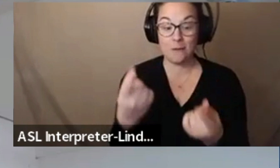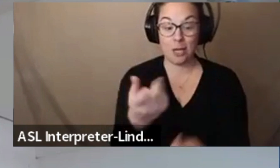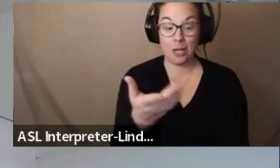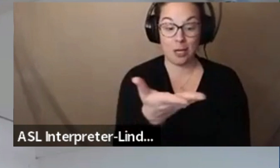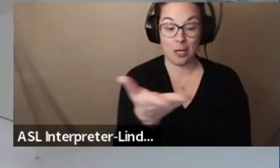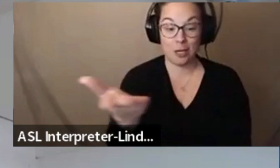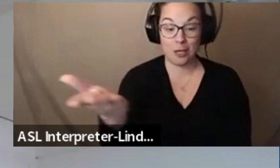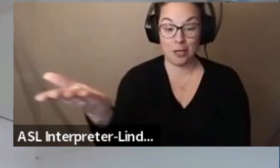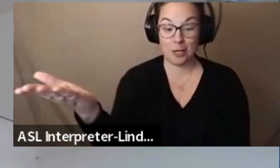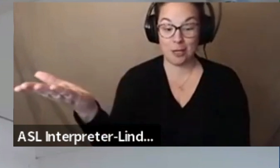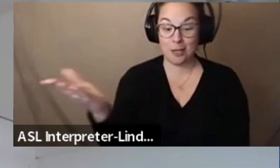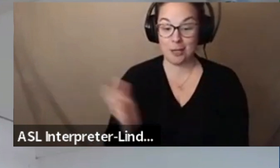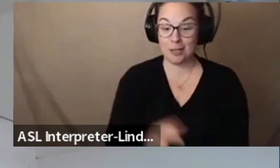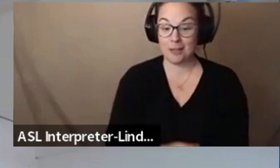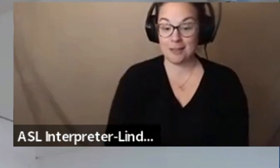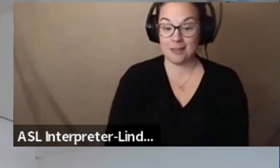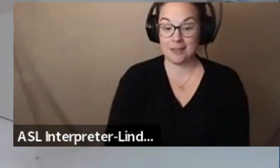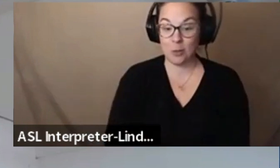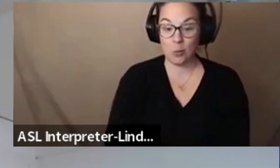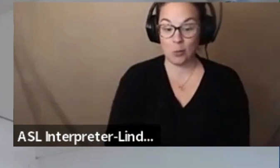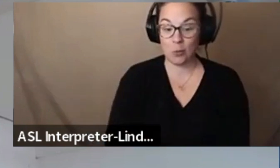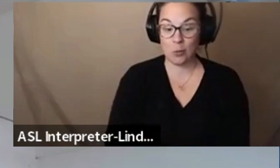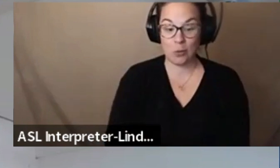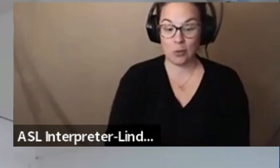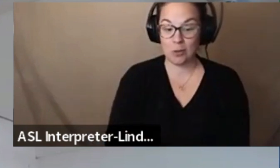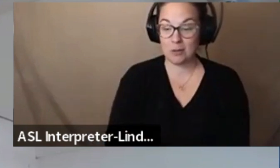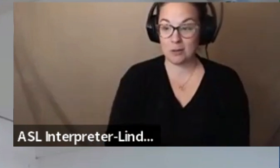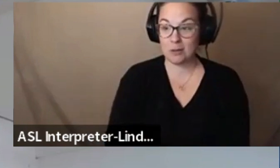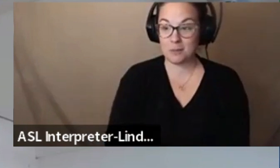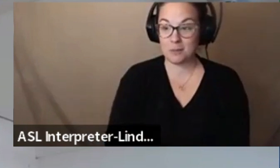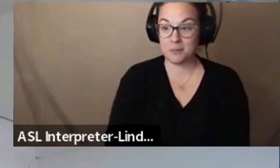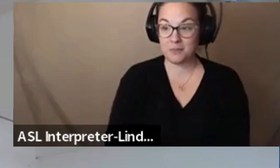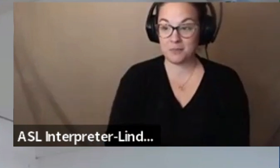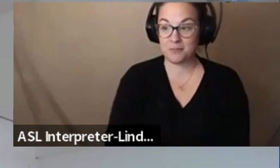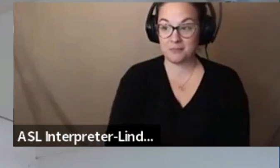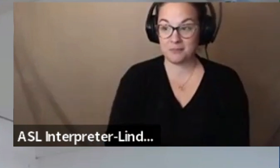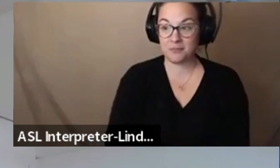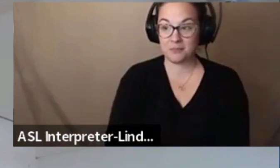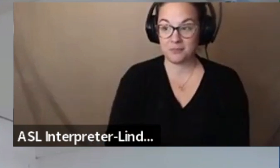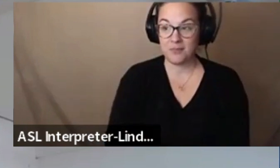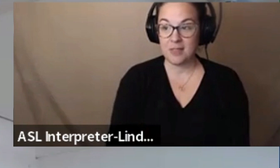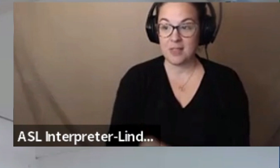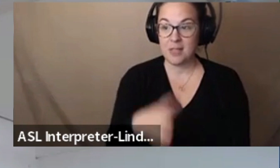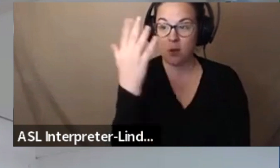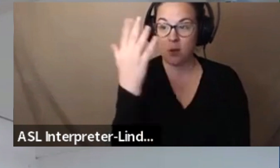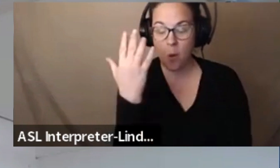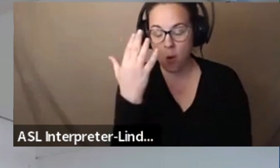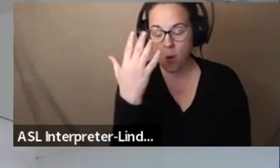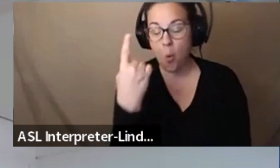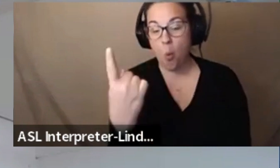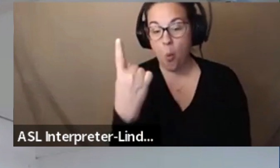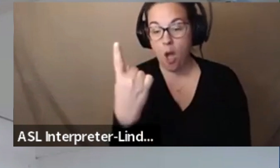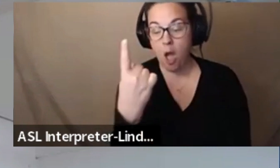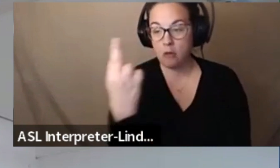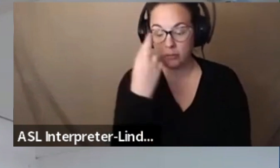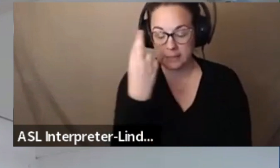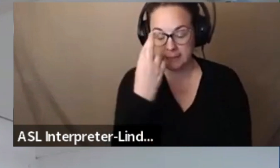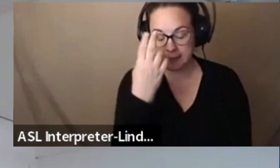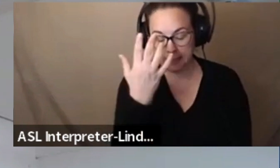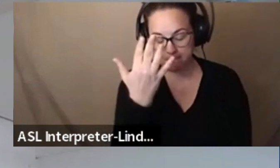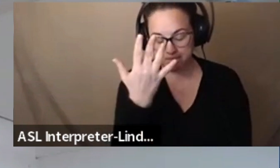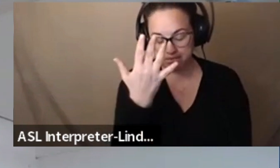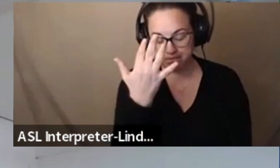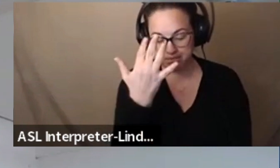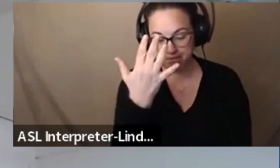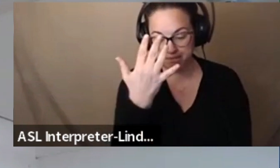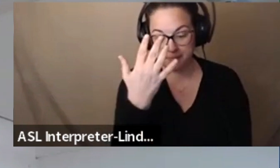mean, it's a similar narrative to the fact that one of the reasons with my